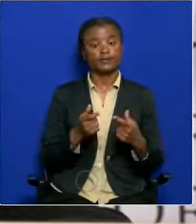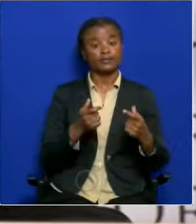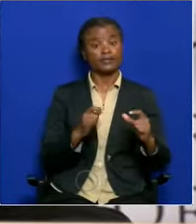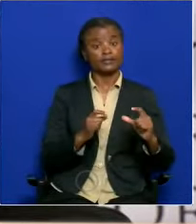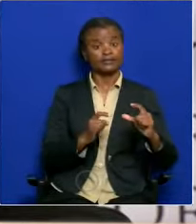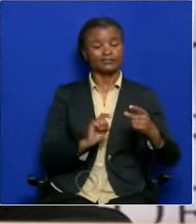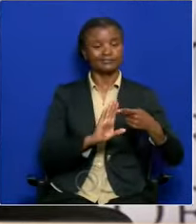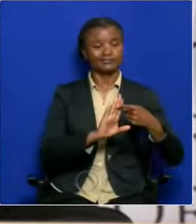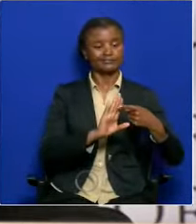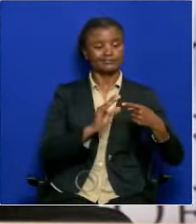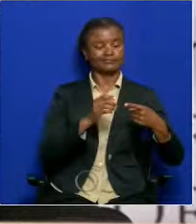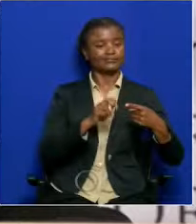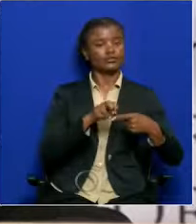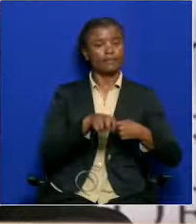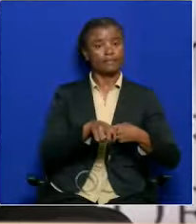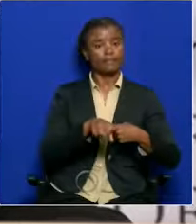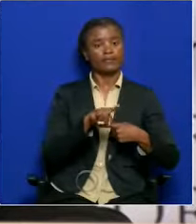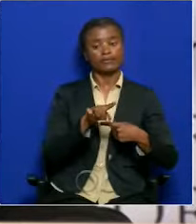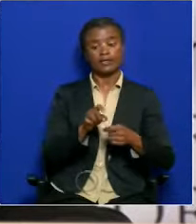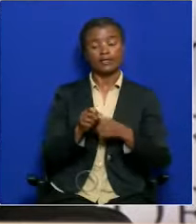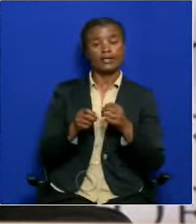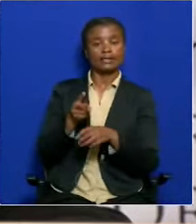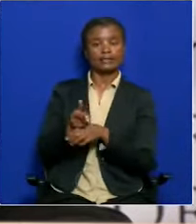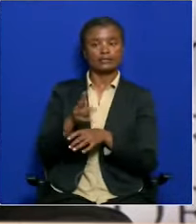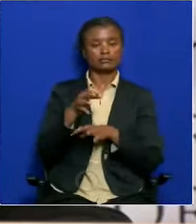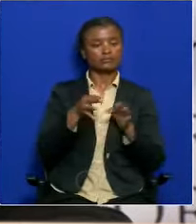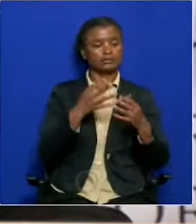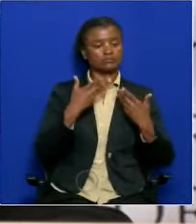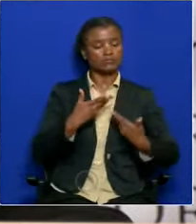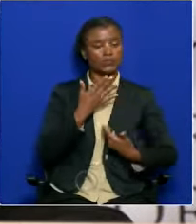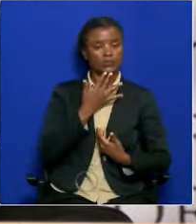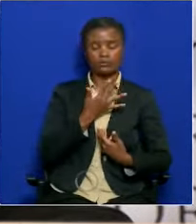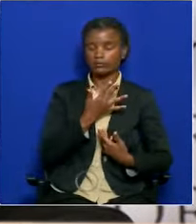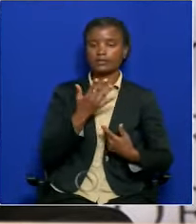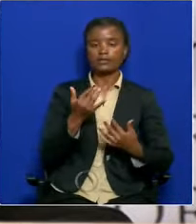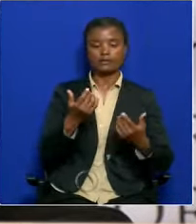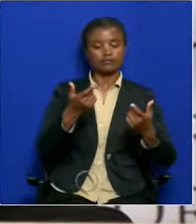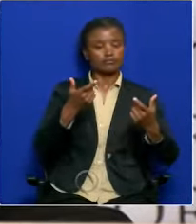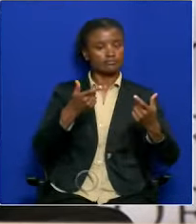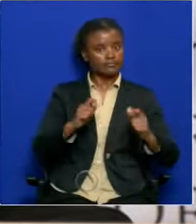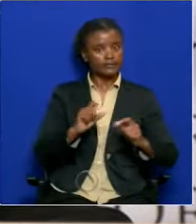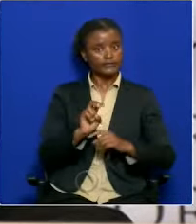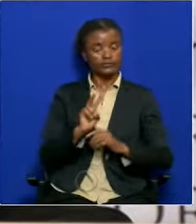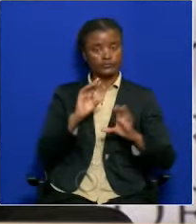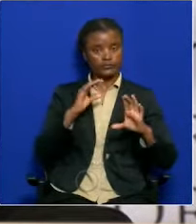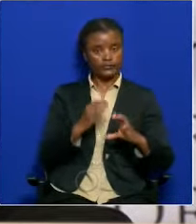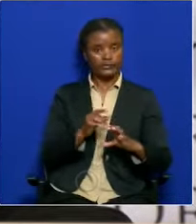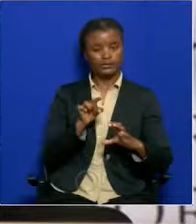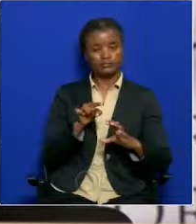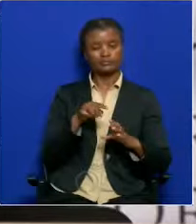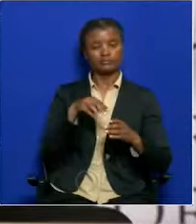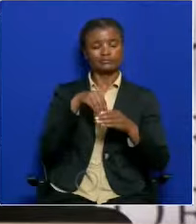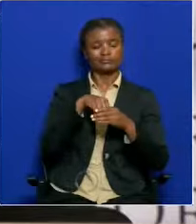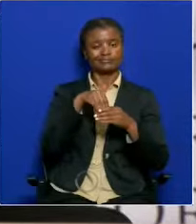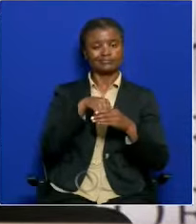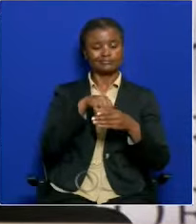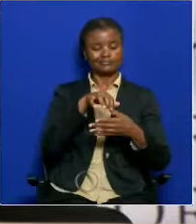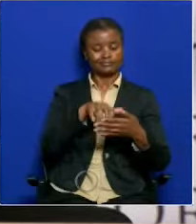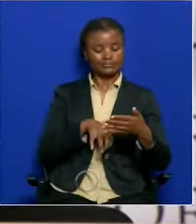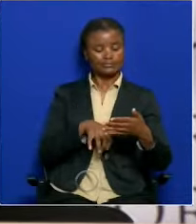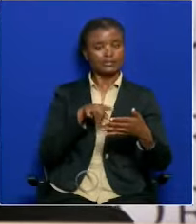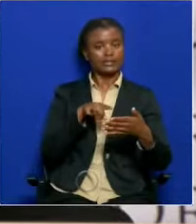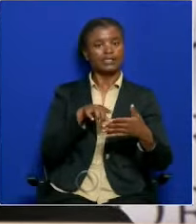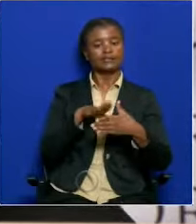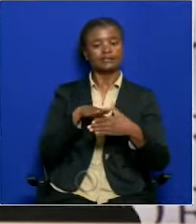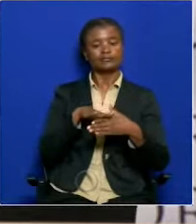reintroduce yourself, but can you just deal with paragraph 2 where you give context to the reason for the supplementary